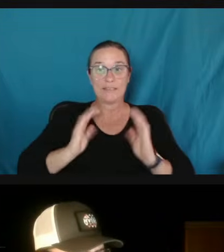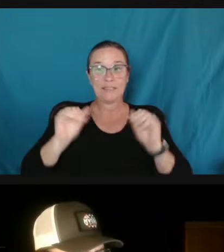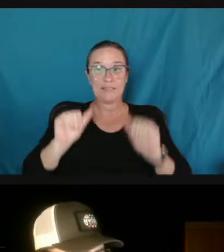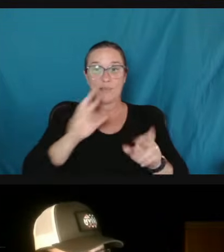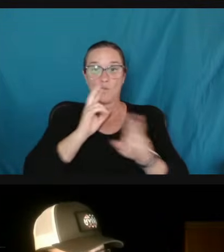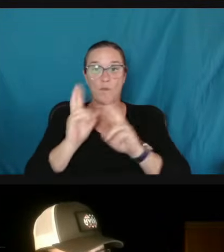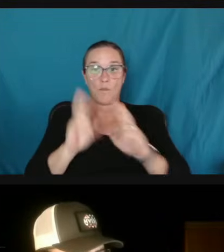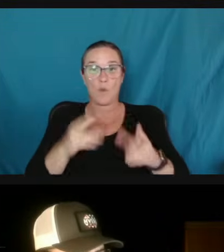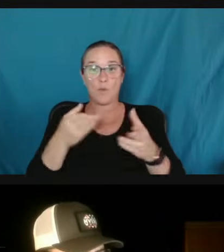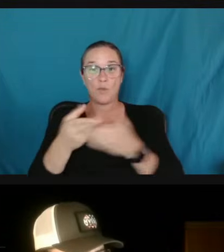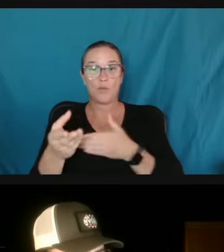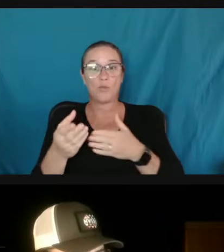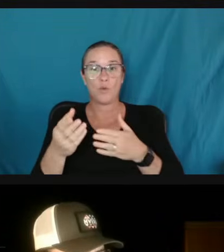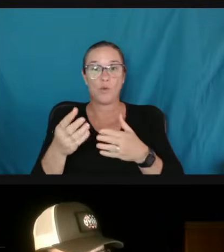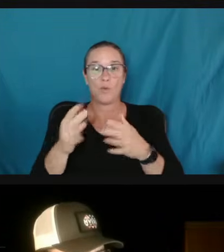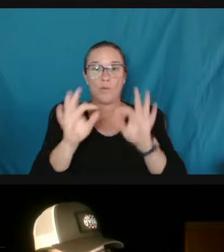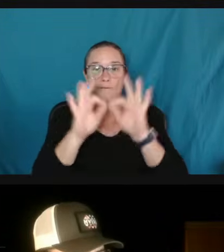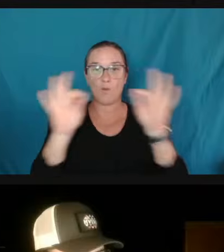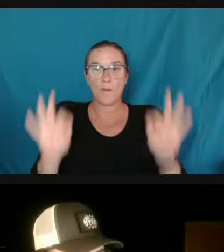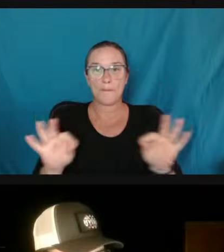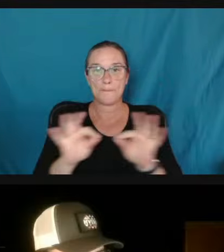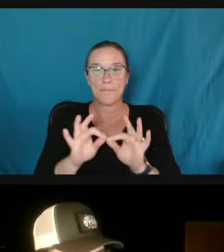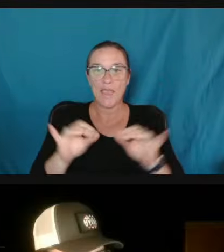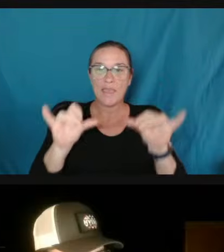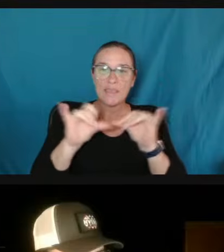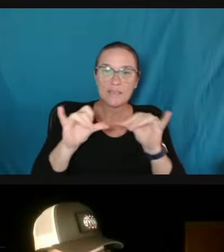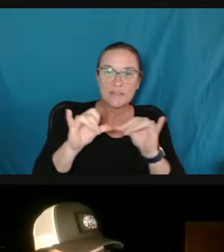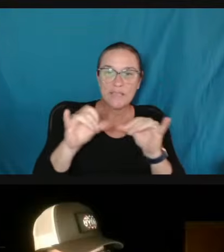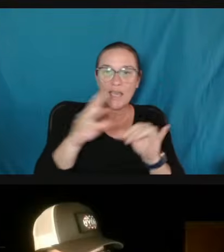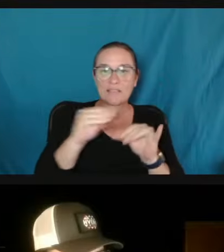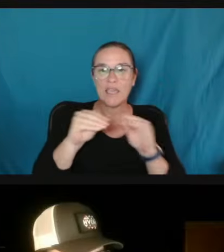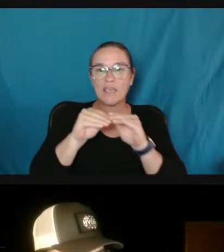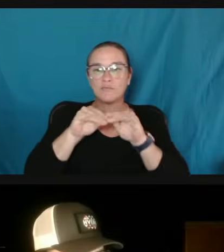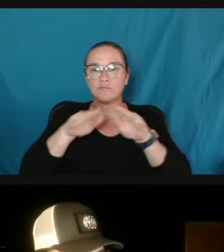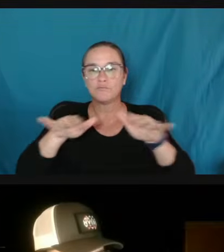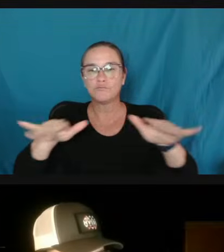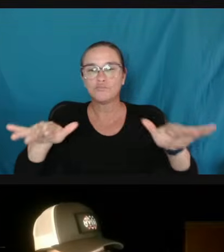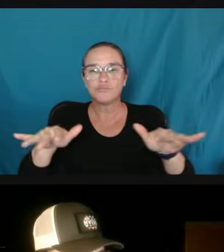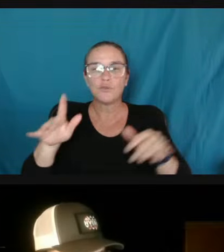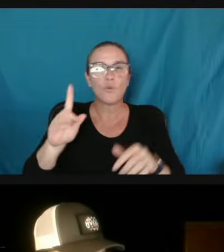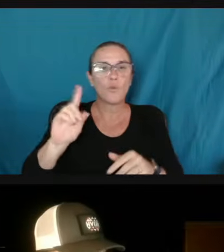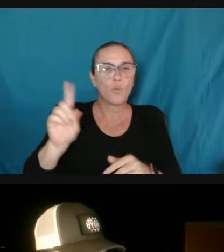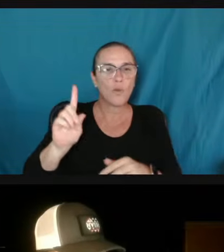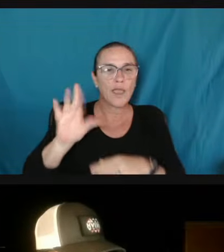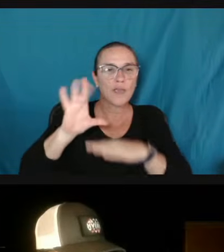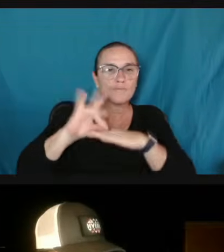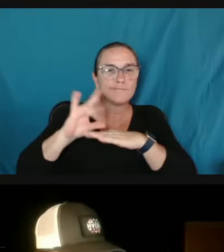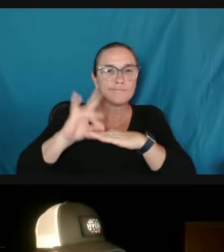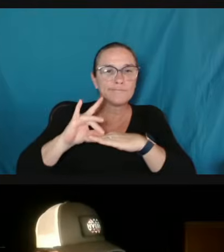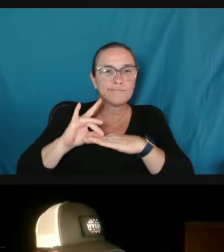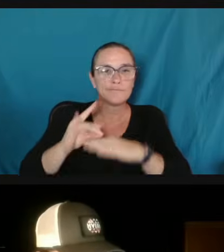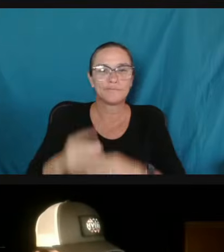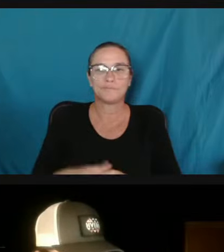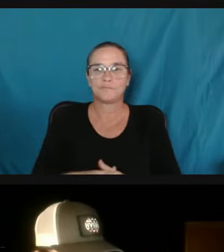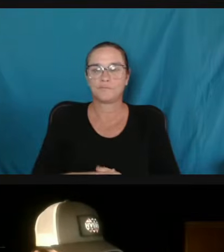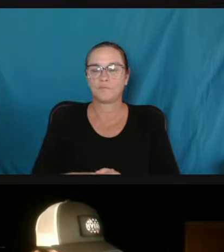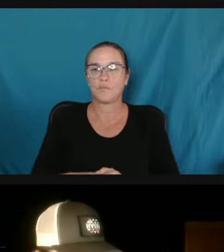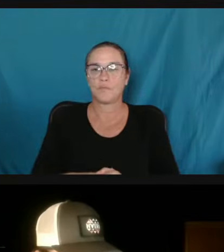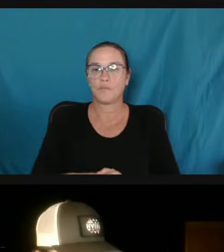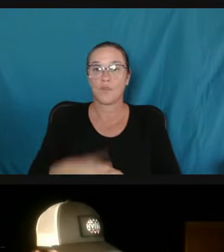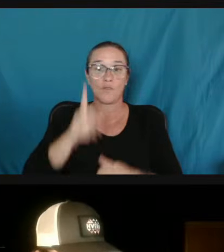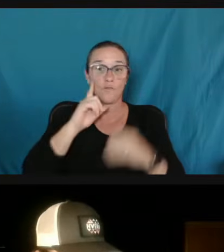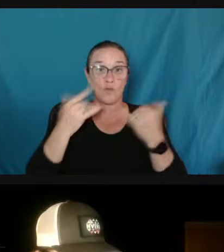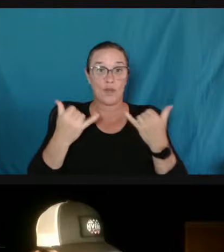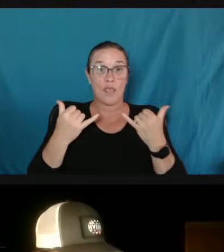through this web form the size and distribution of the fallout for their compilation. For now, over the